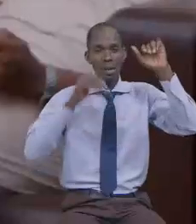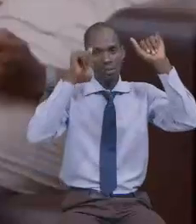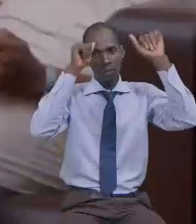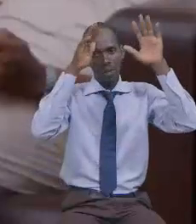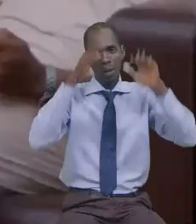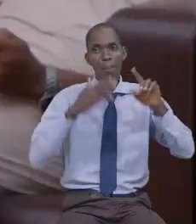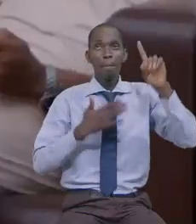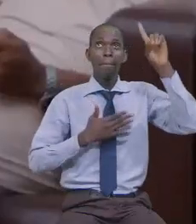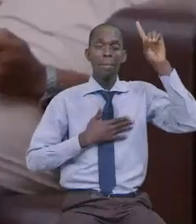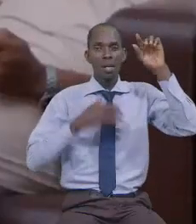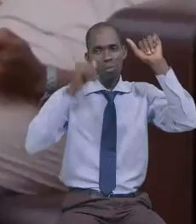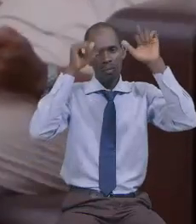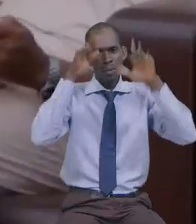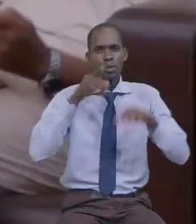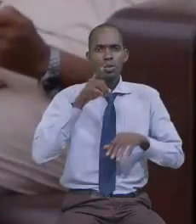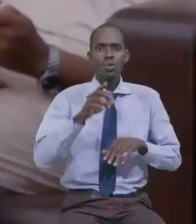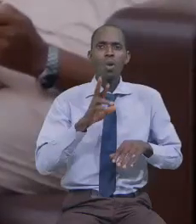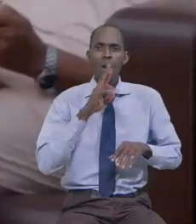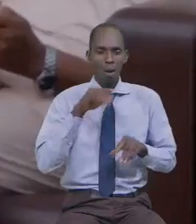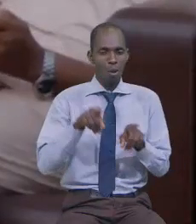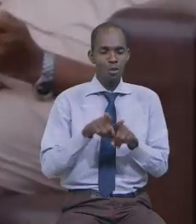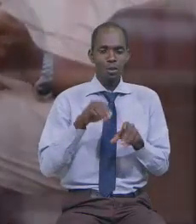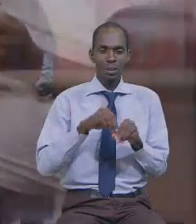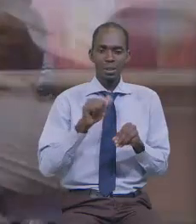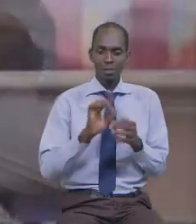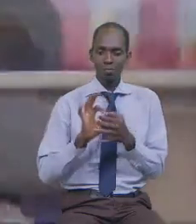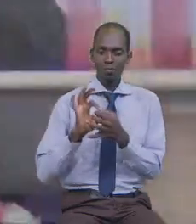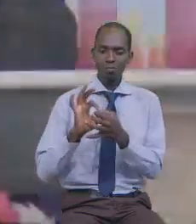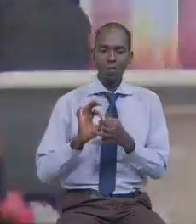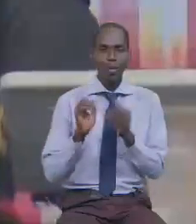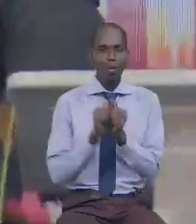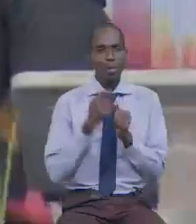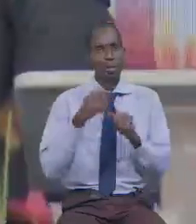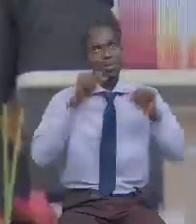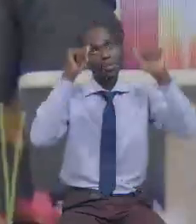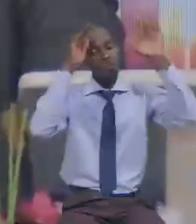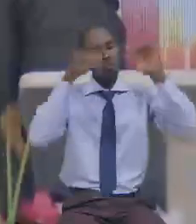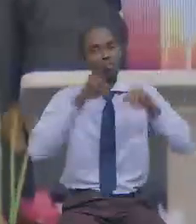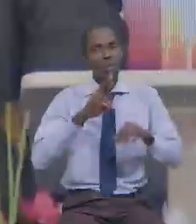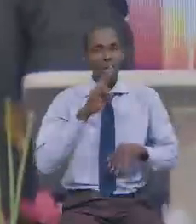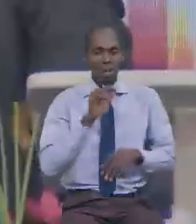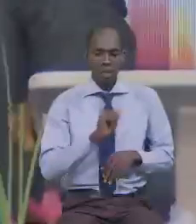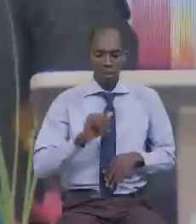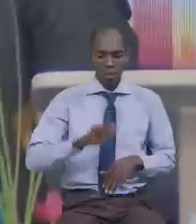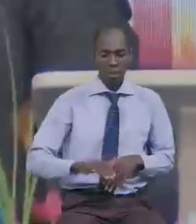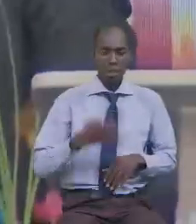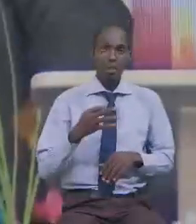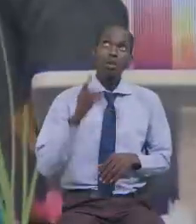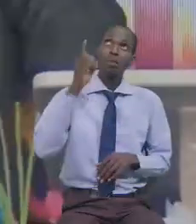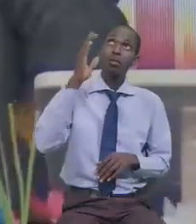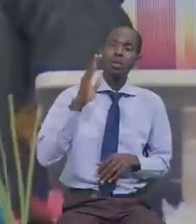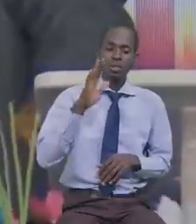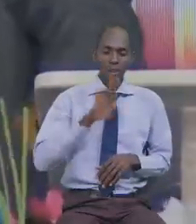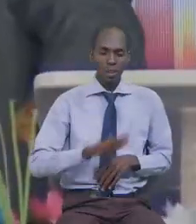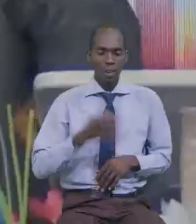but my father. You're even in relationship with the Father. You're a child of God, a child of the Father. And